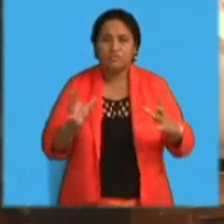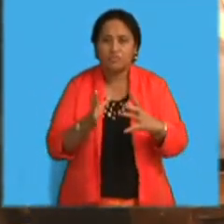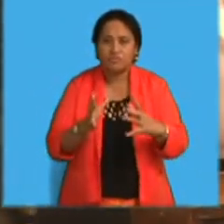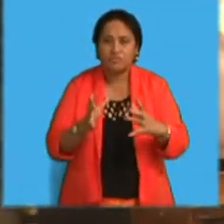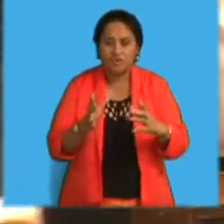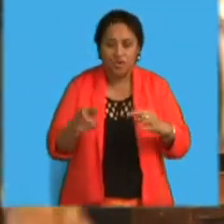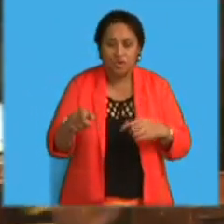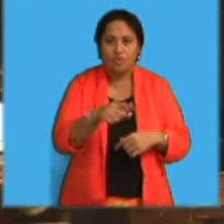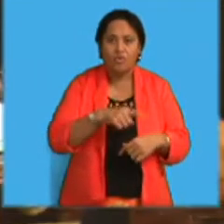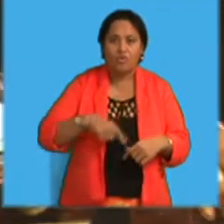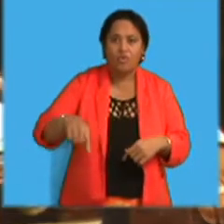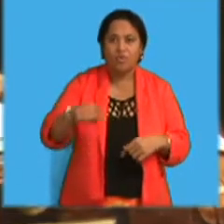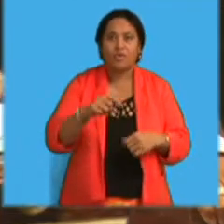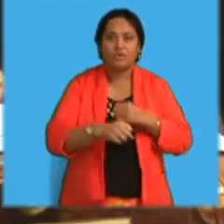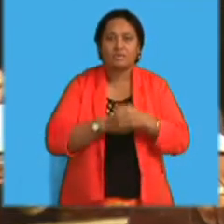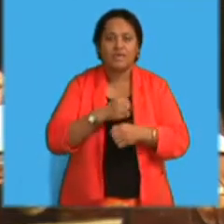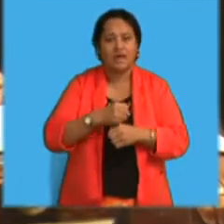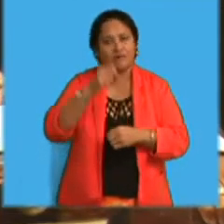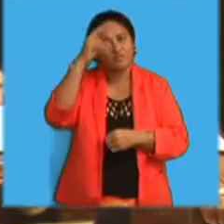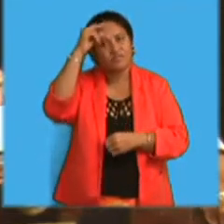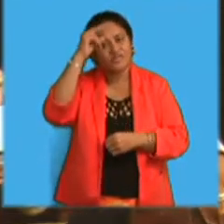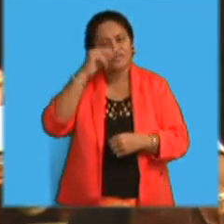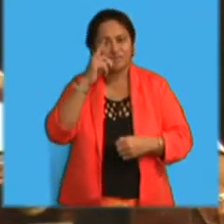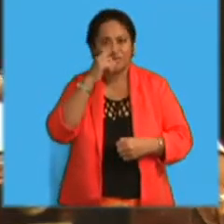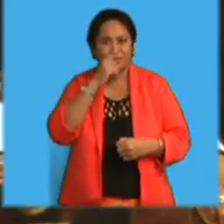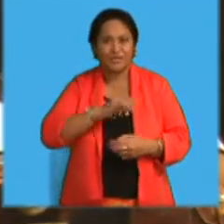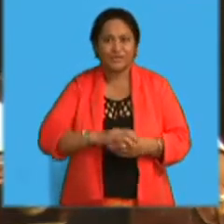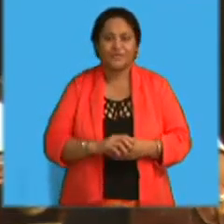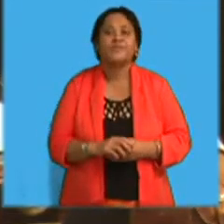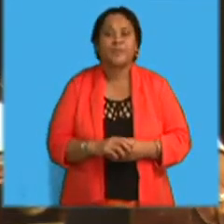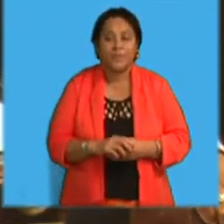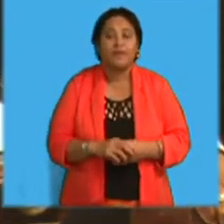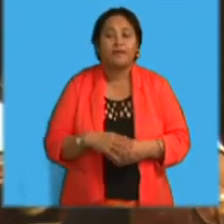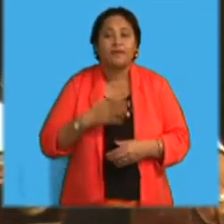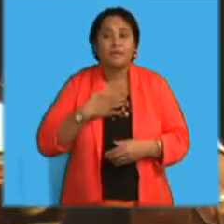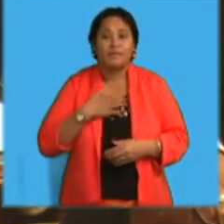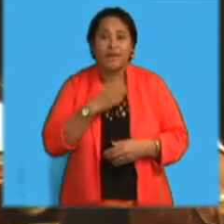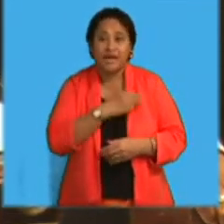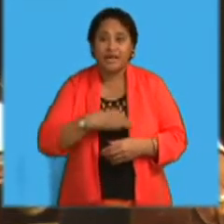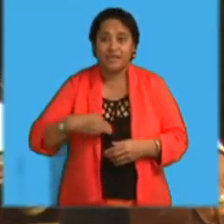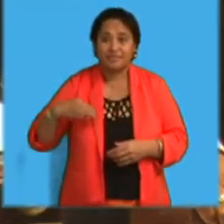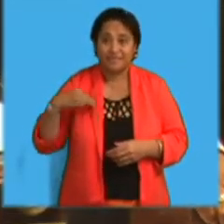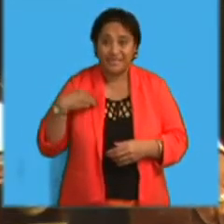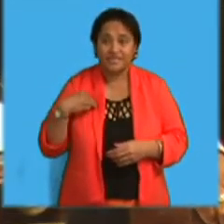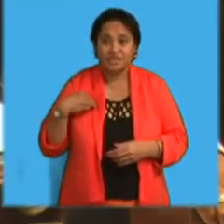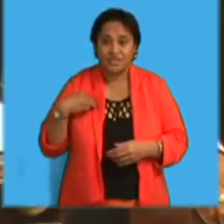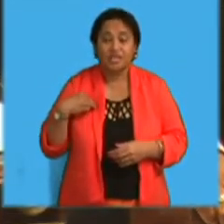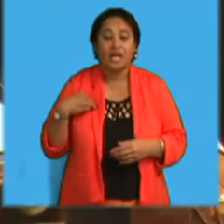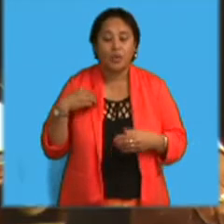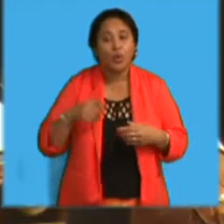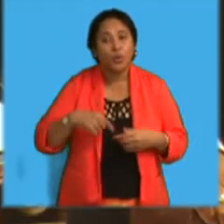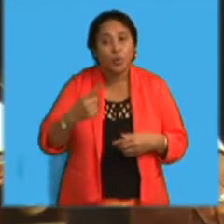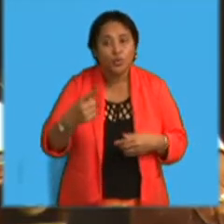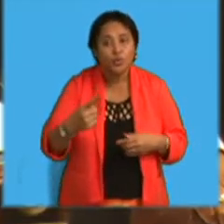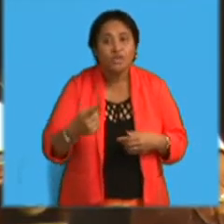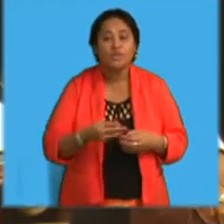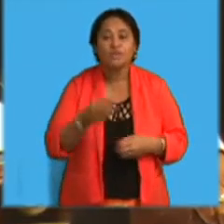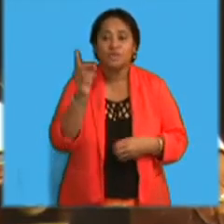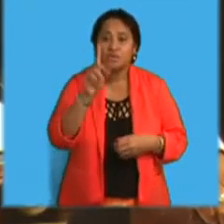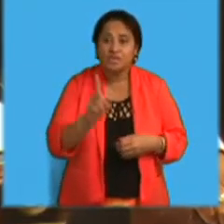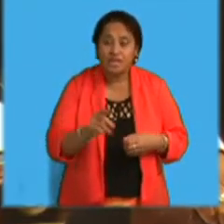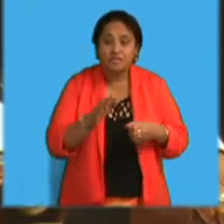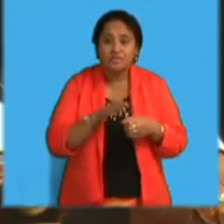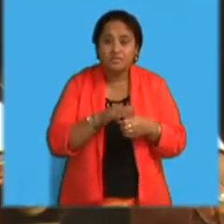Speaker. To this end, Madam Speaker, the Ministry of Industry, Trade and Tourism and Lands and Mineral Resources will continually design